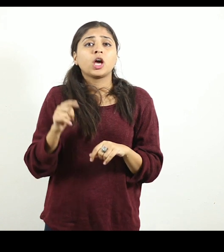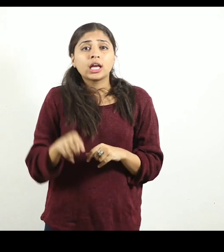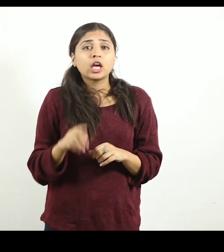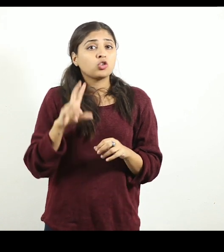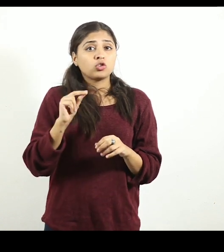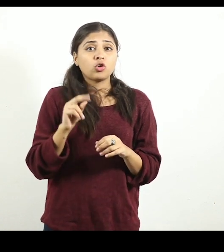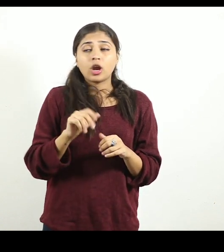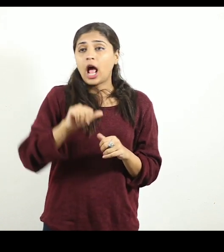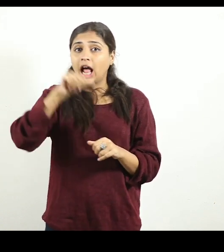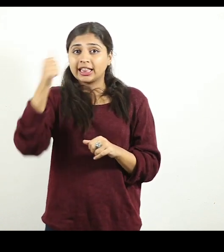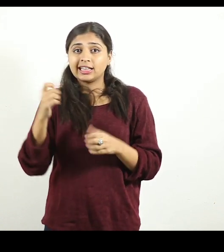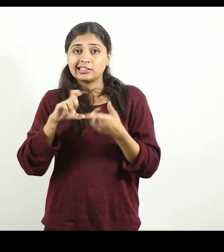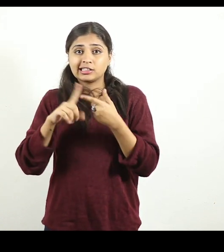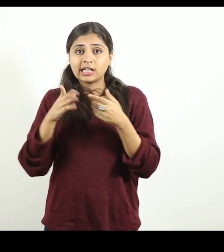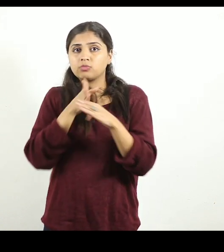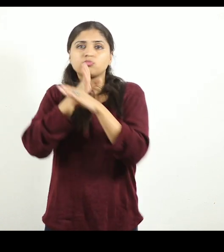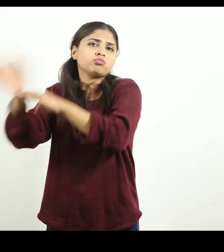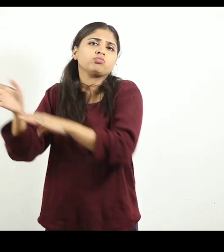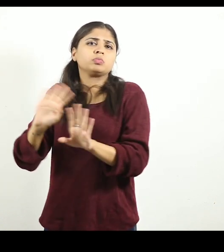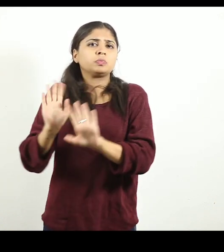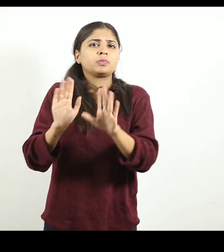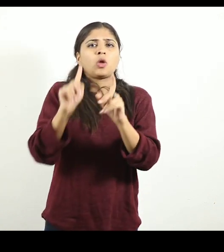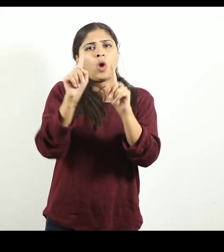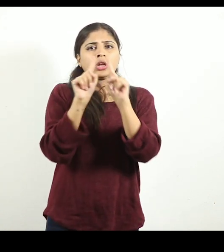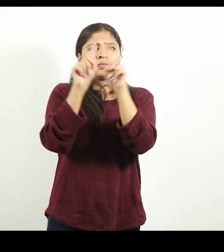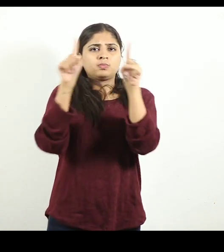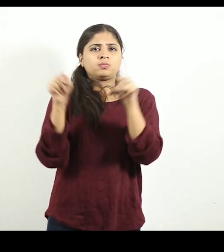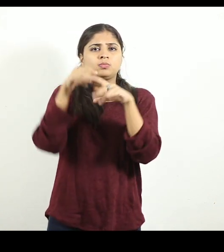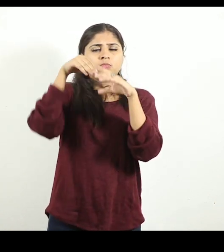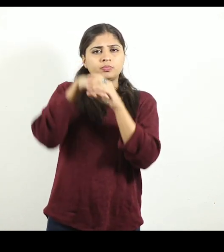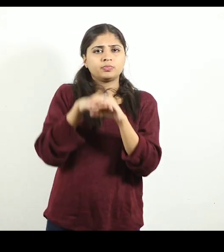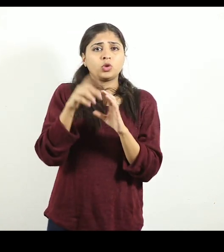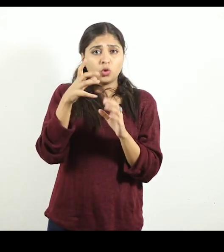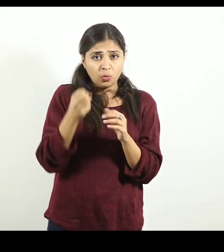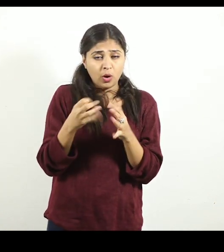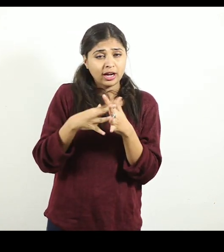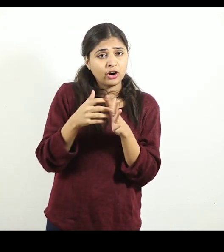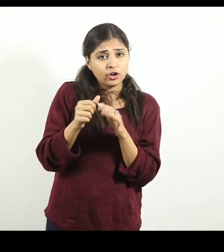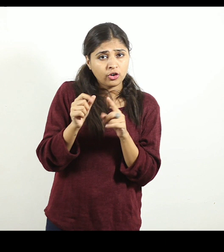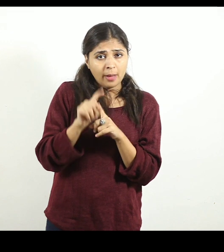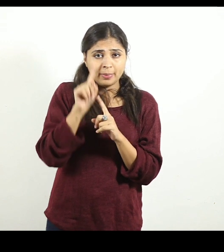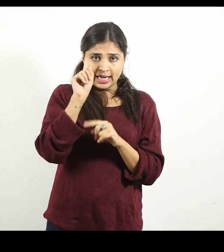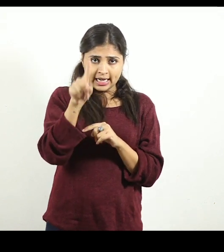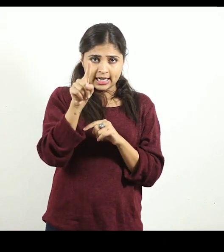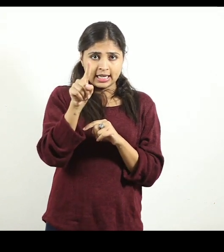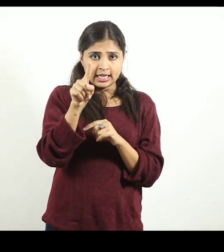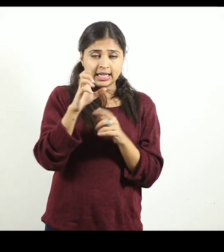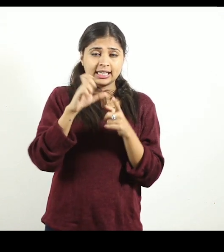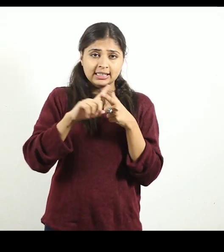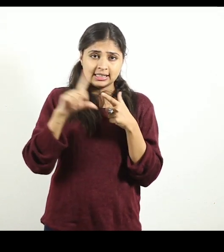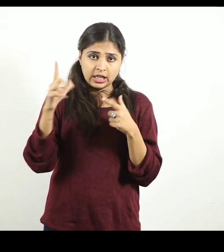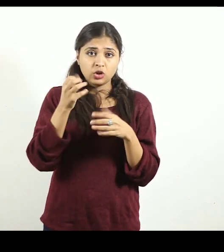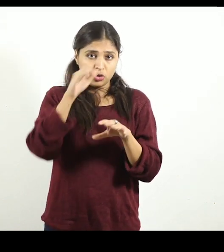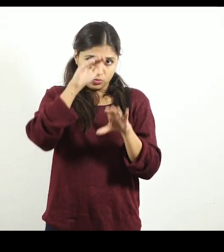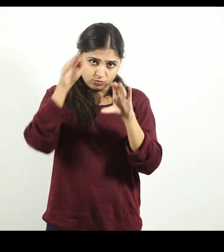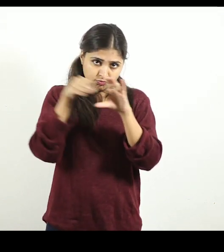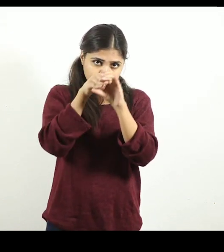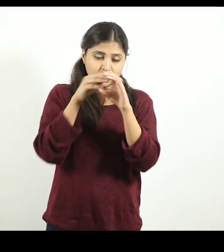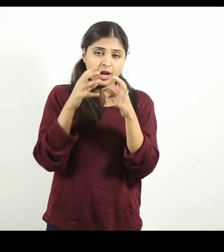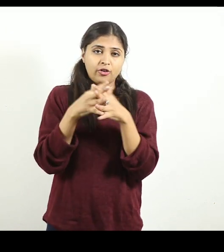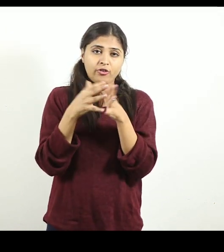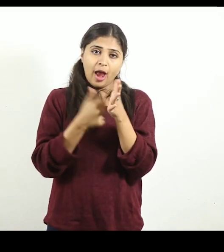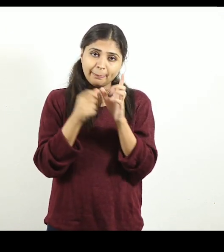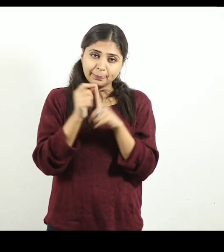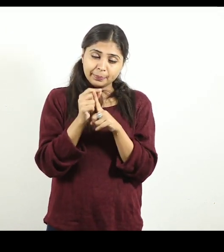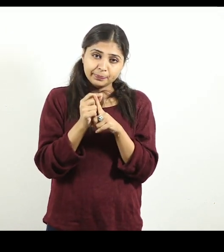1, click the cell in which you want to wrap the text. Number 2, on the Home tab in the Alignment group, click